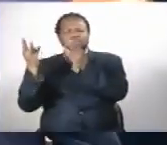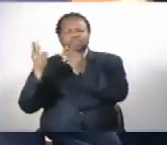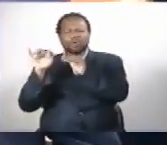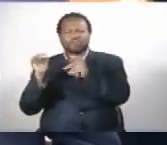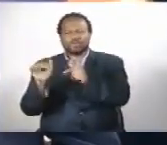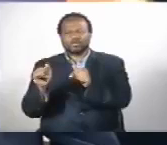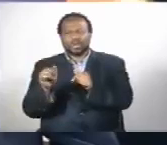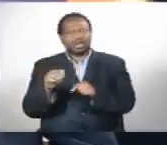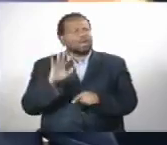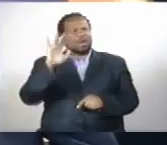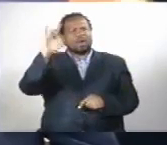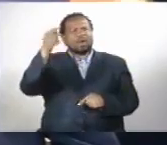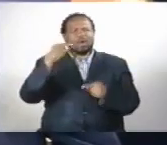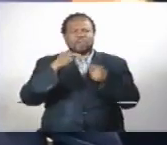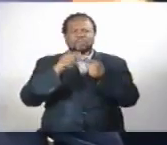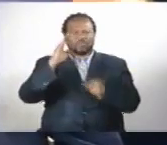on a point of order.